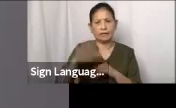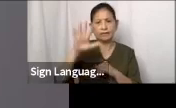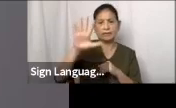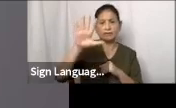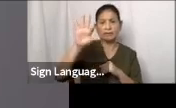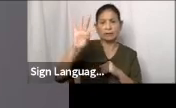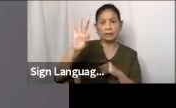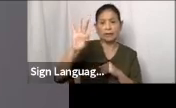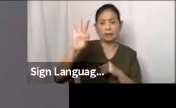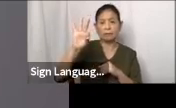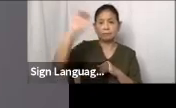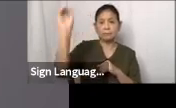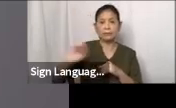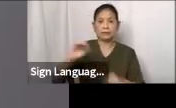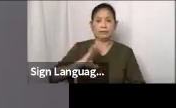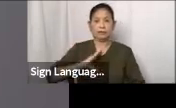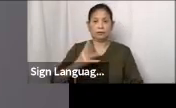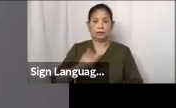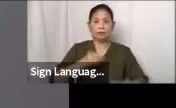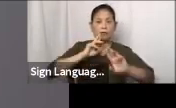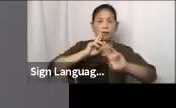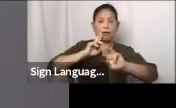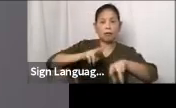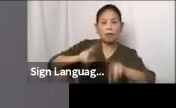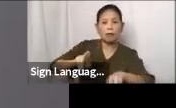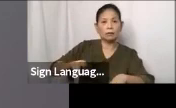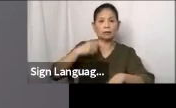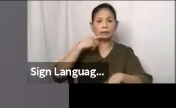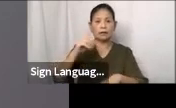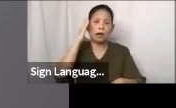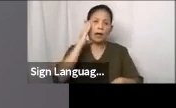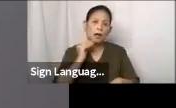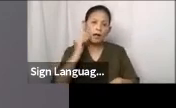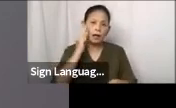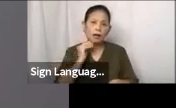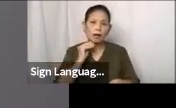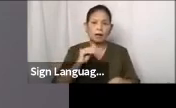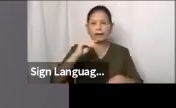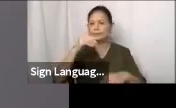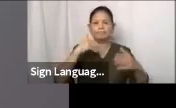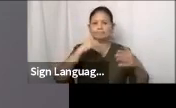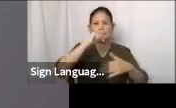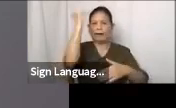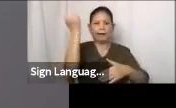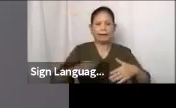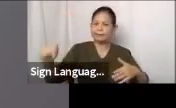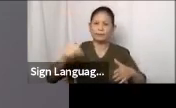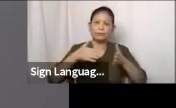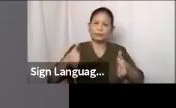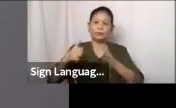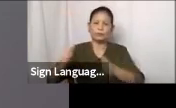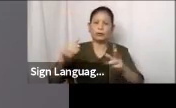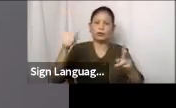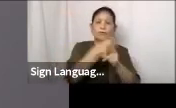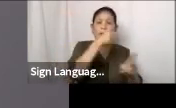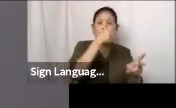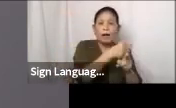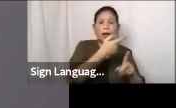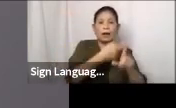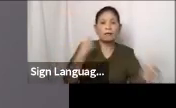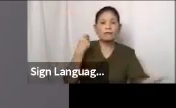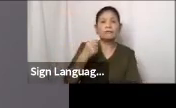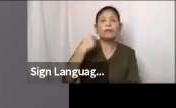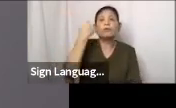. 59% of transgender respondents reported experiencing any form of violence, and the main perpetrators were